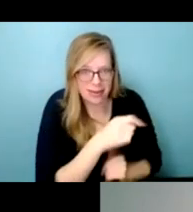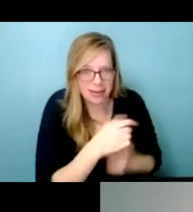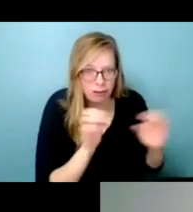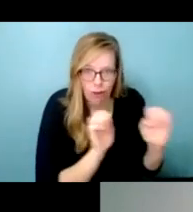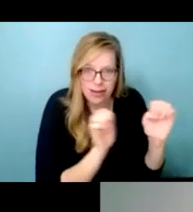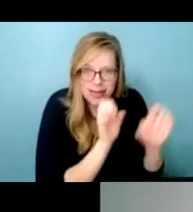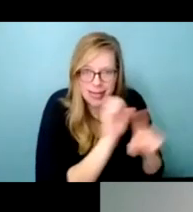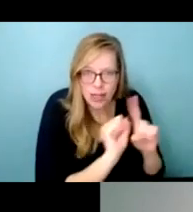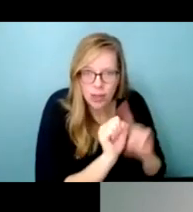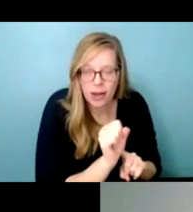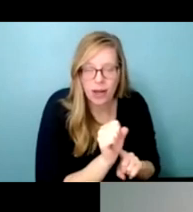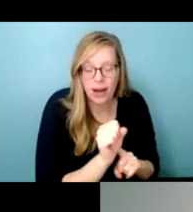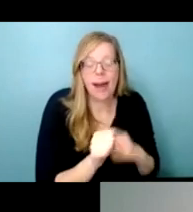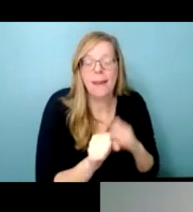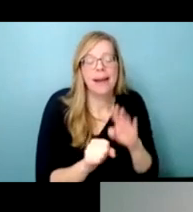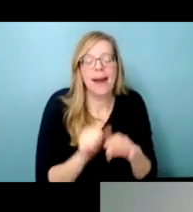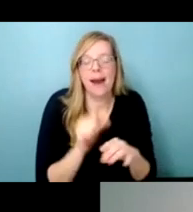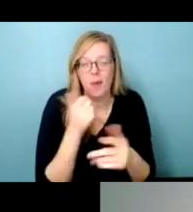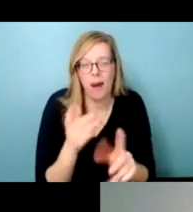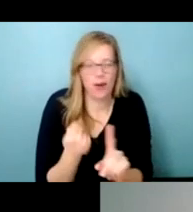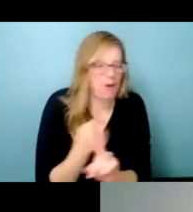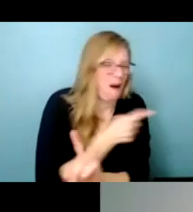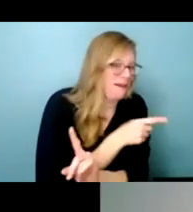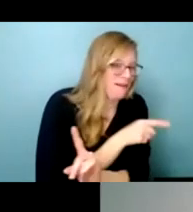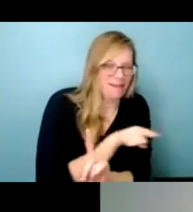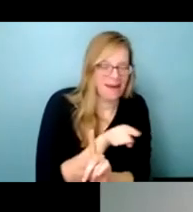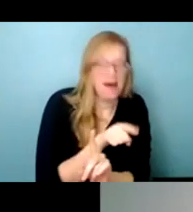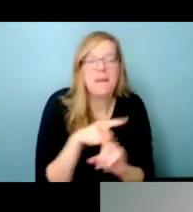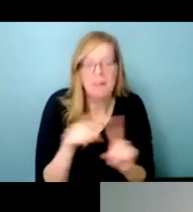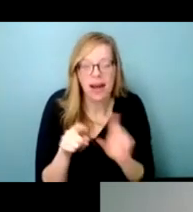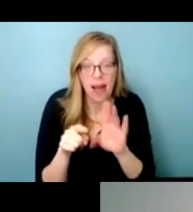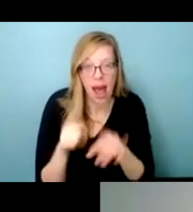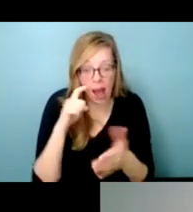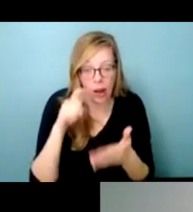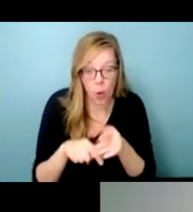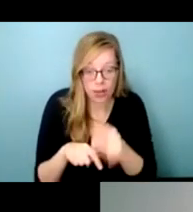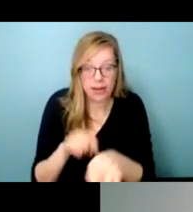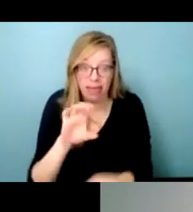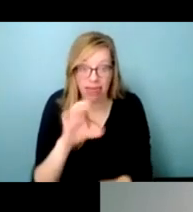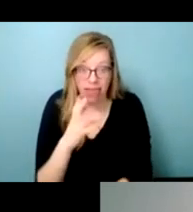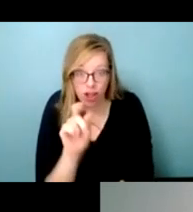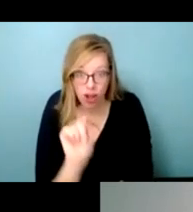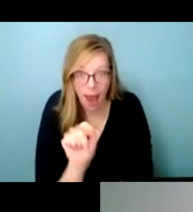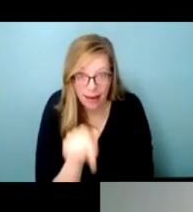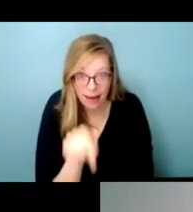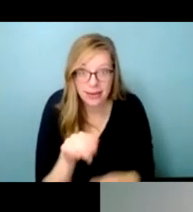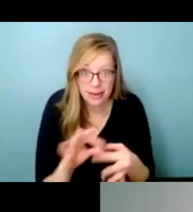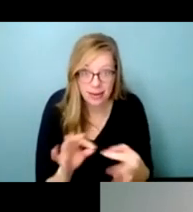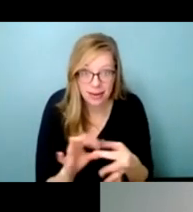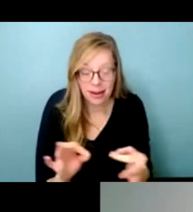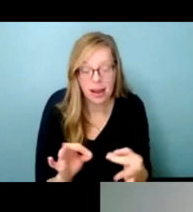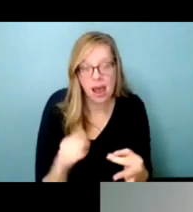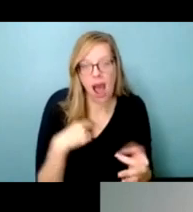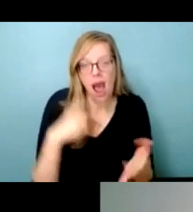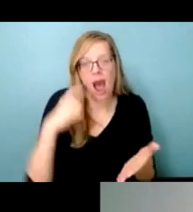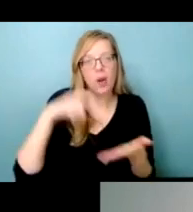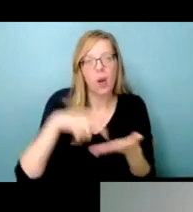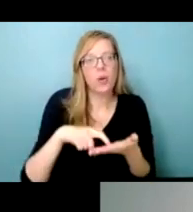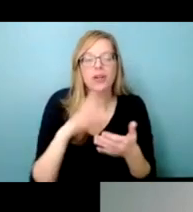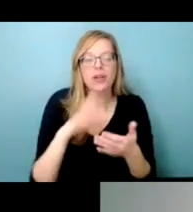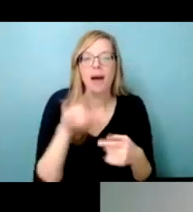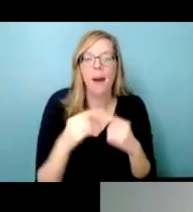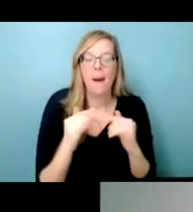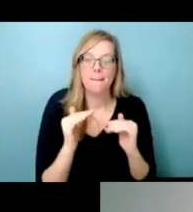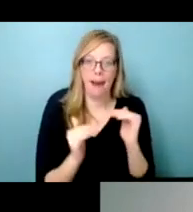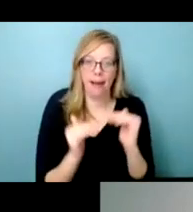not to go off on another topic, but I noticed in the chat room too, is definitely, you know, balancing between